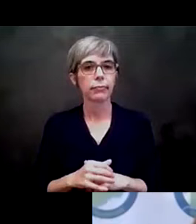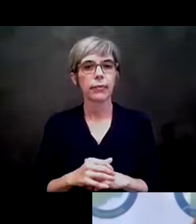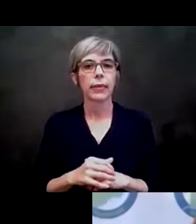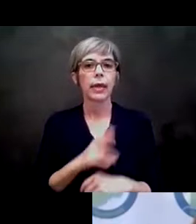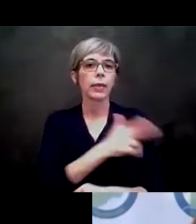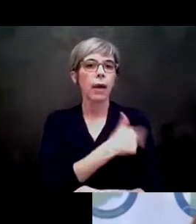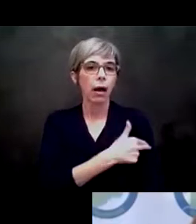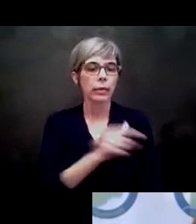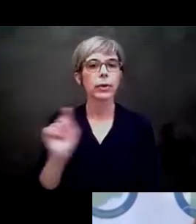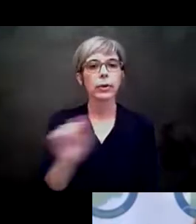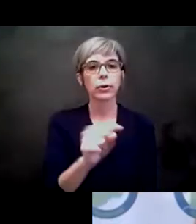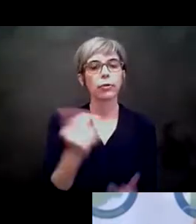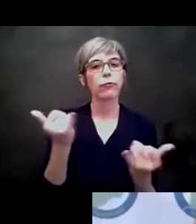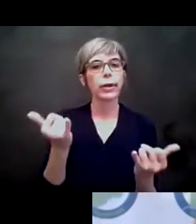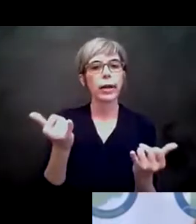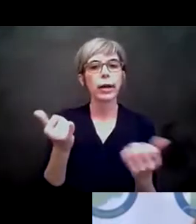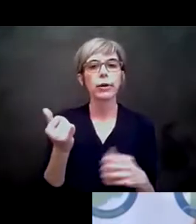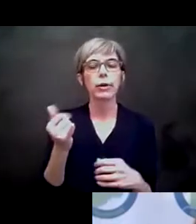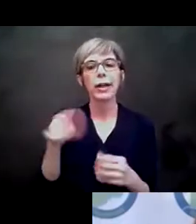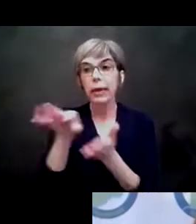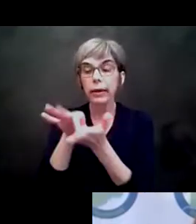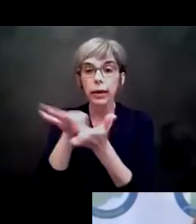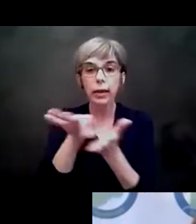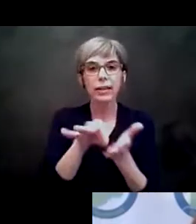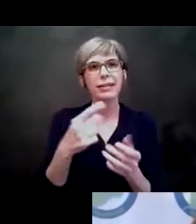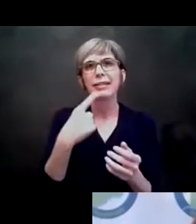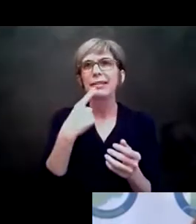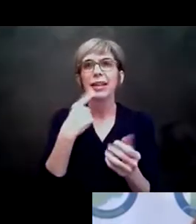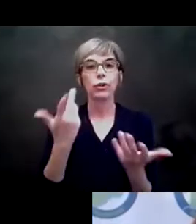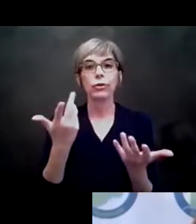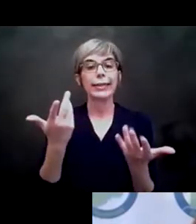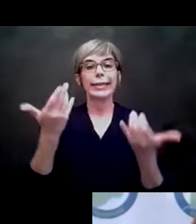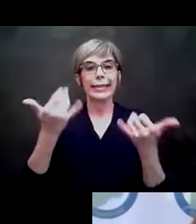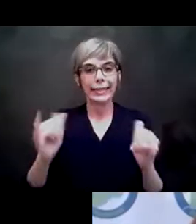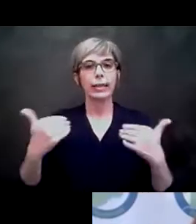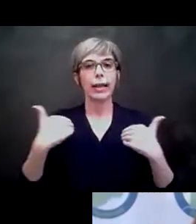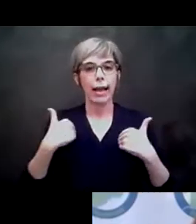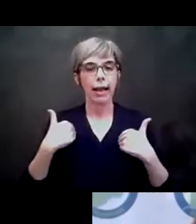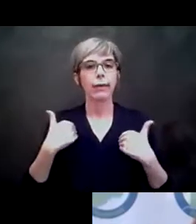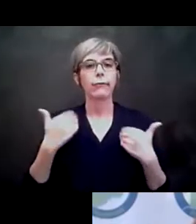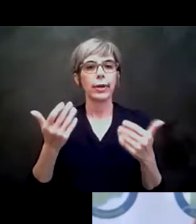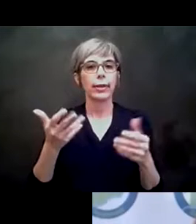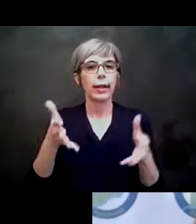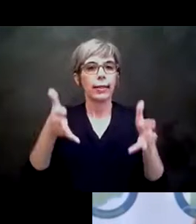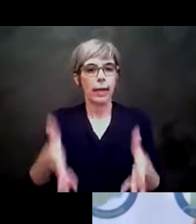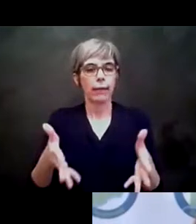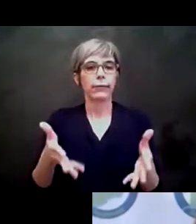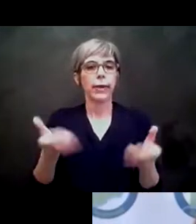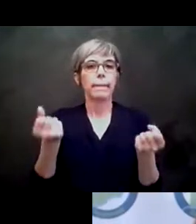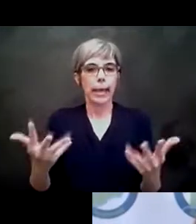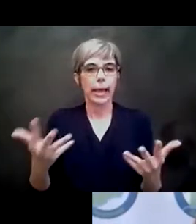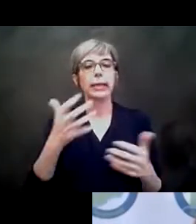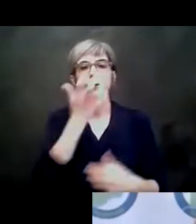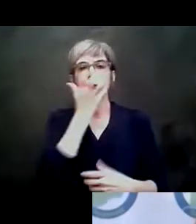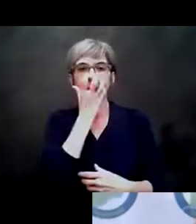indicated that at their highest census, they approached only a small fraction of their surge capacity with respect to ventilators and